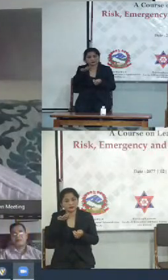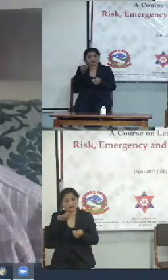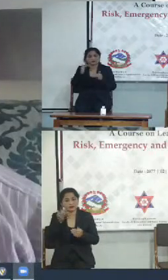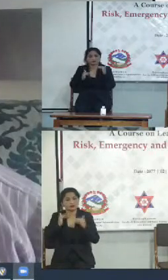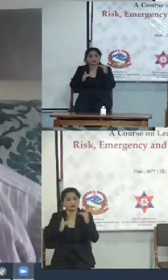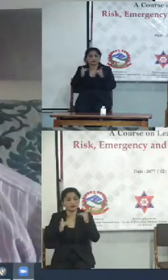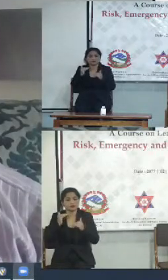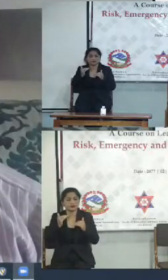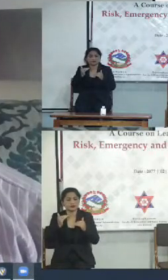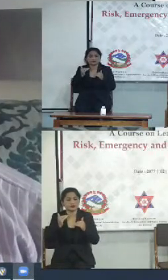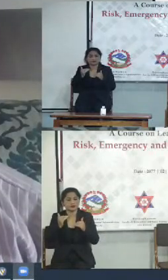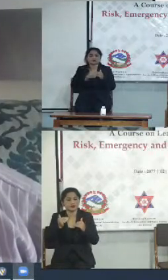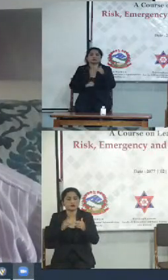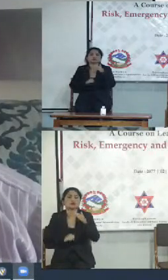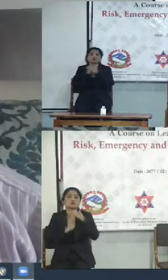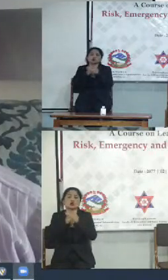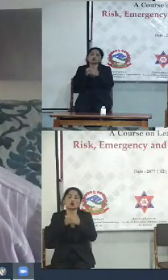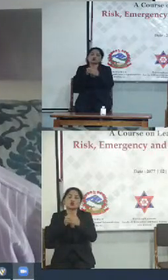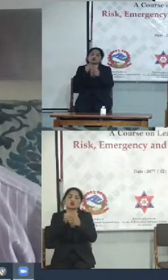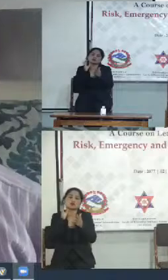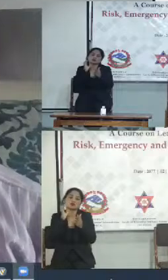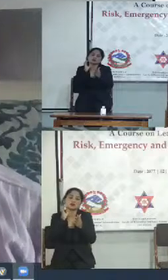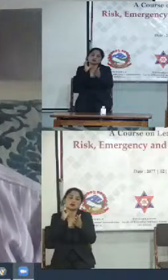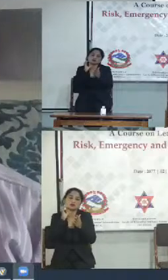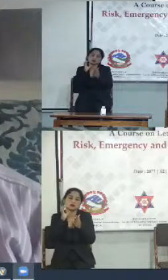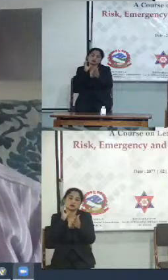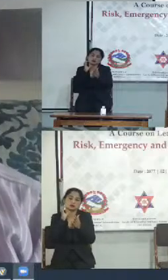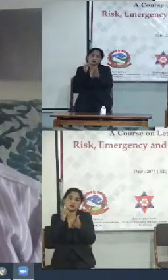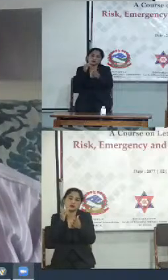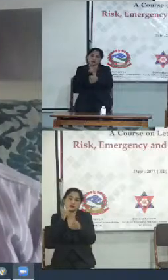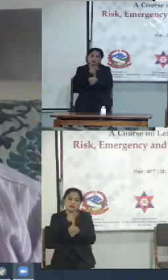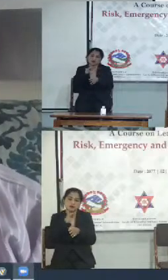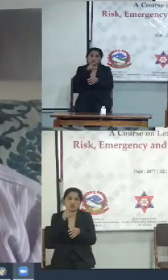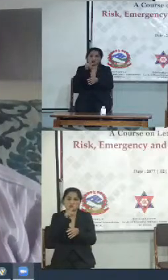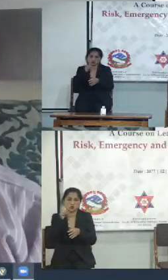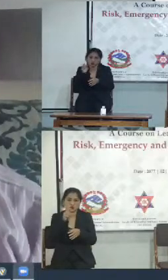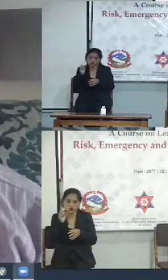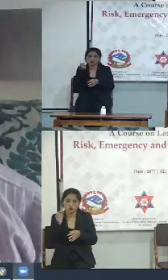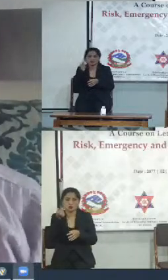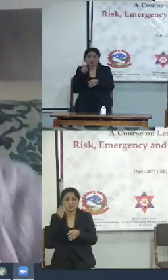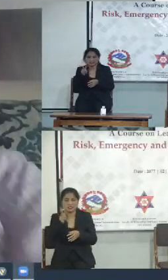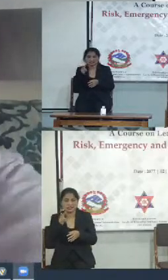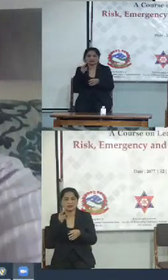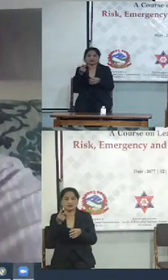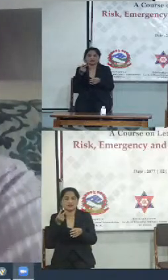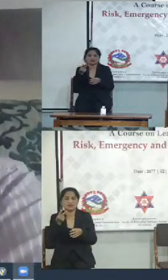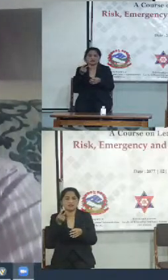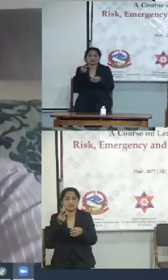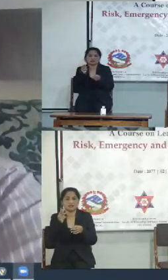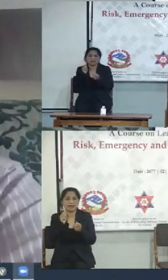who have a Zoom, television, or applications, they are learning from applications.